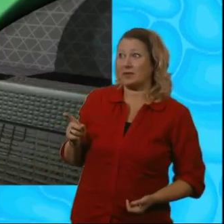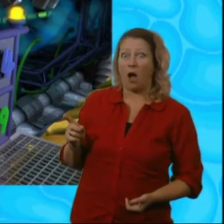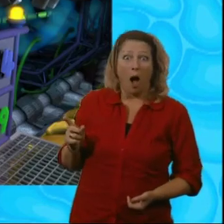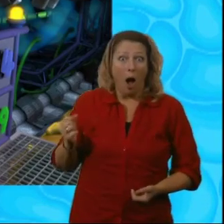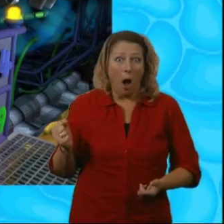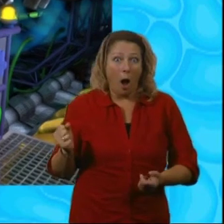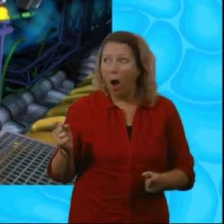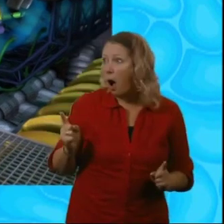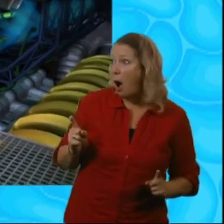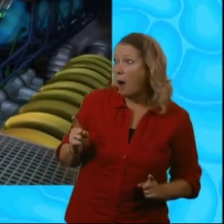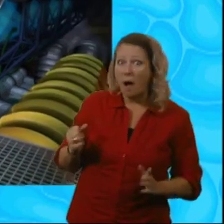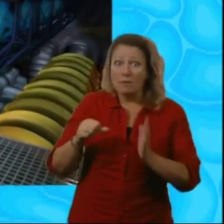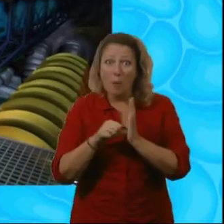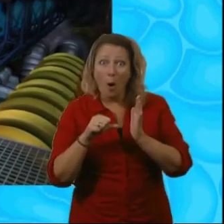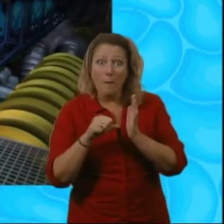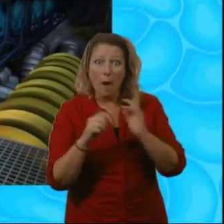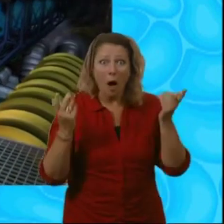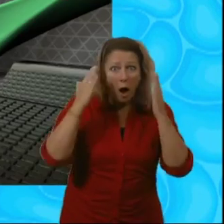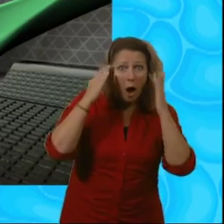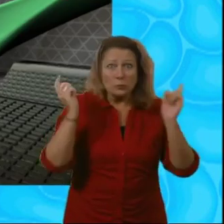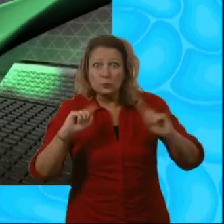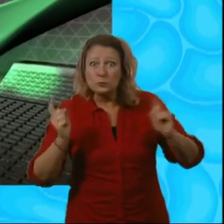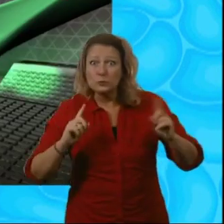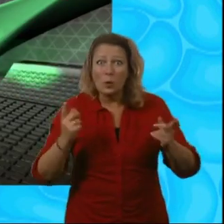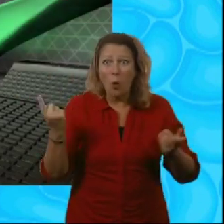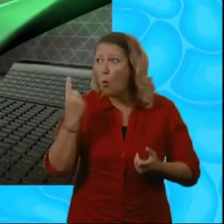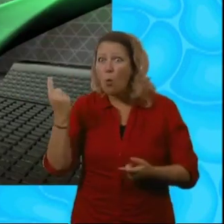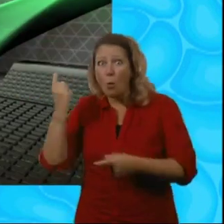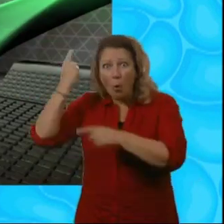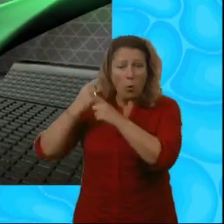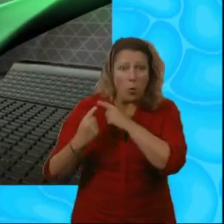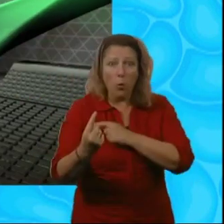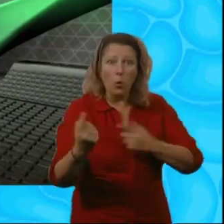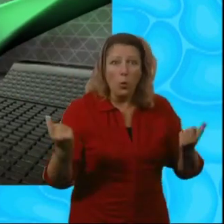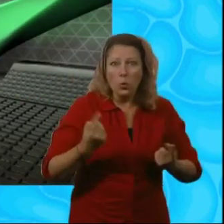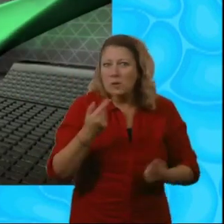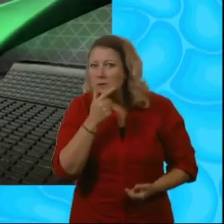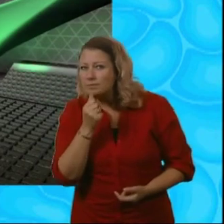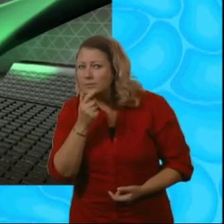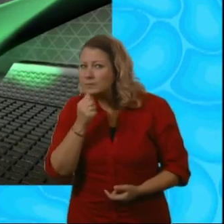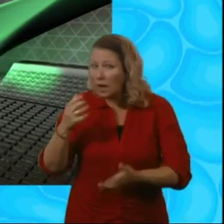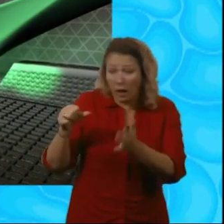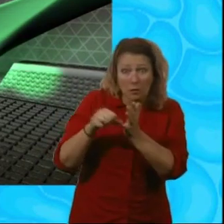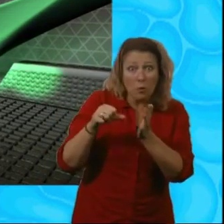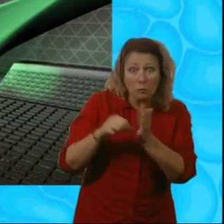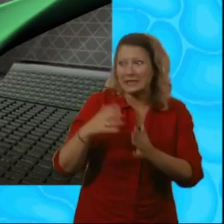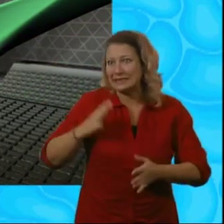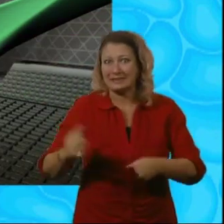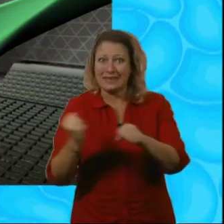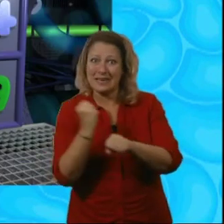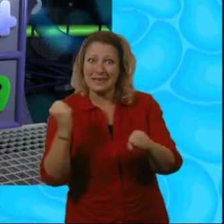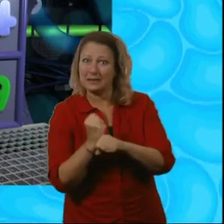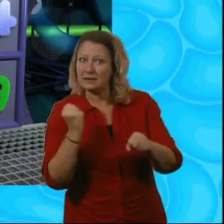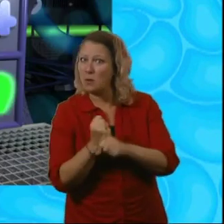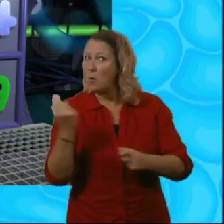We got a problem, what should we do? Who's going out there? Who do we choose? Here's a problem, need to